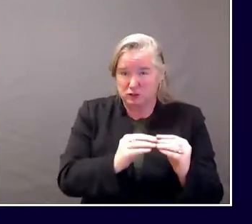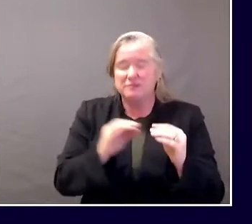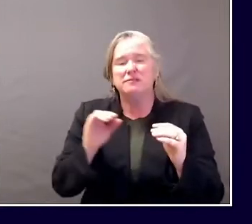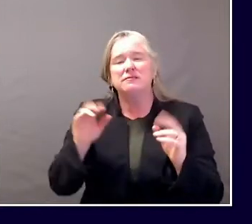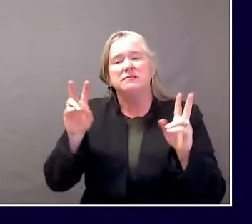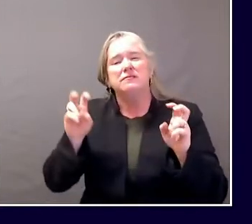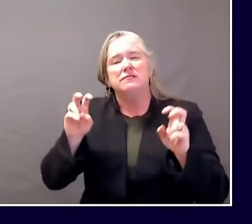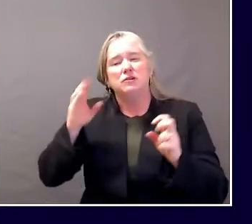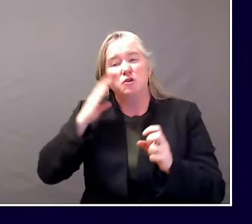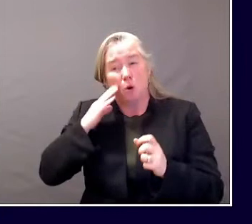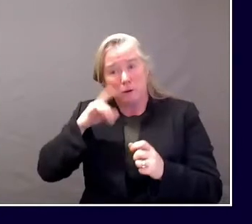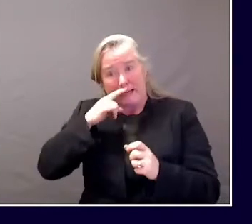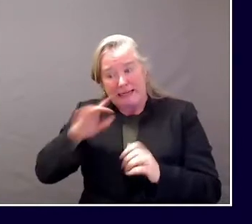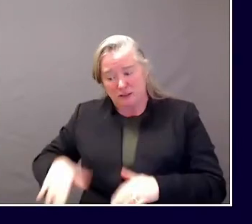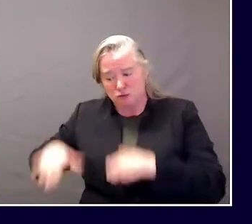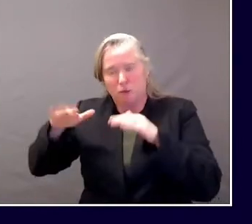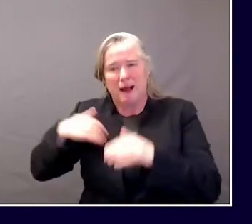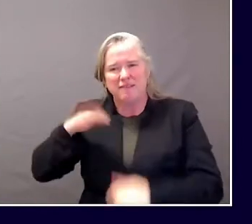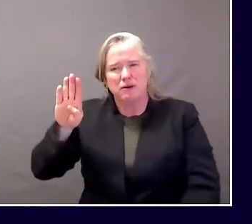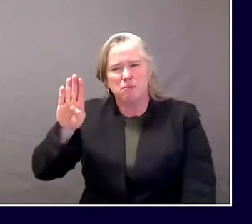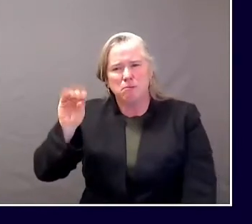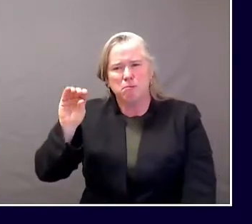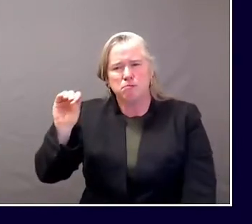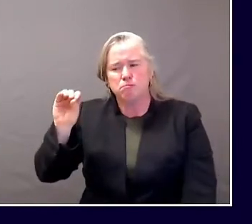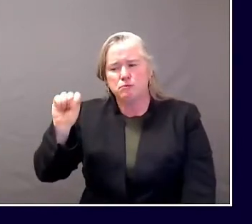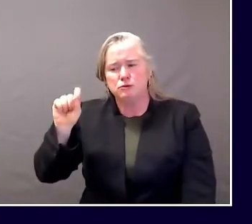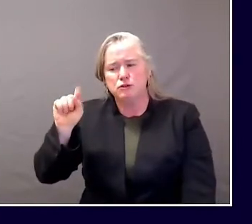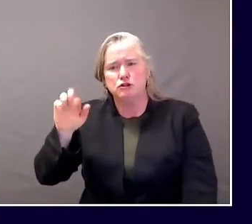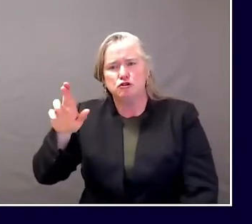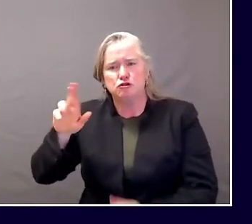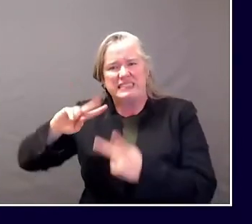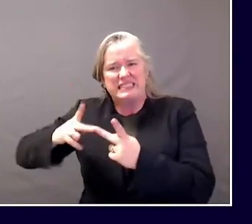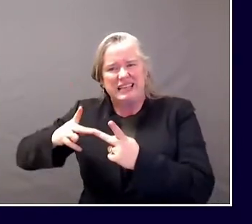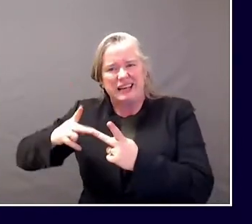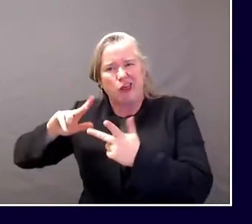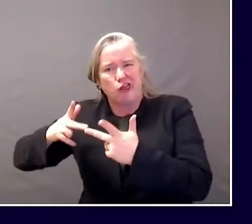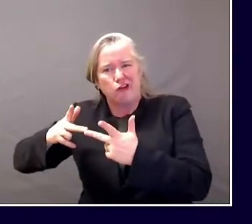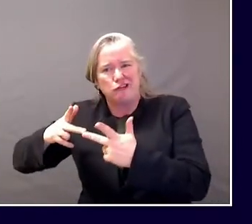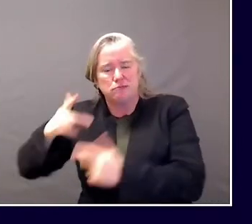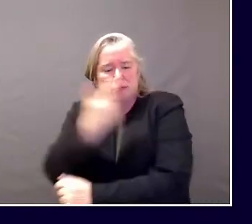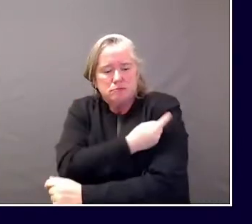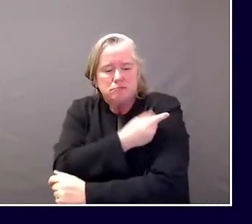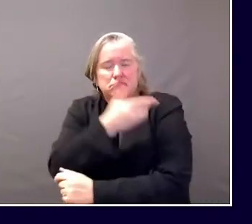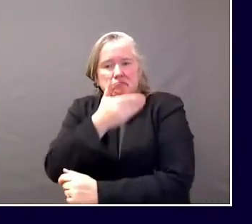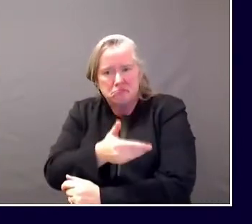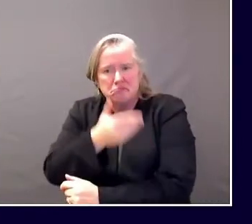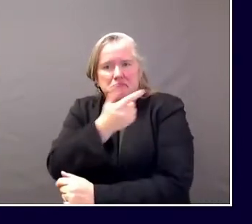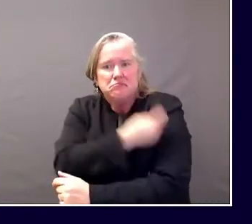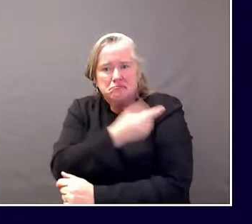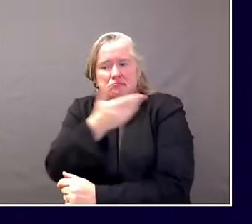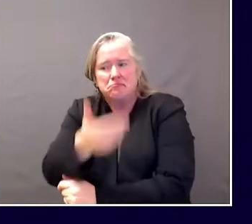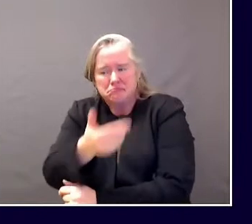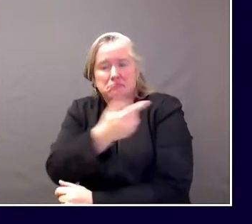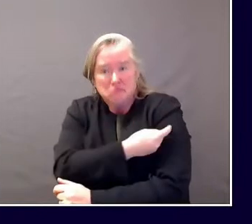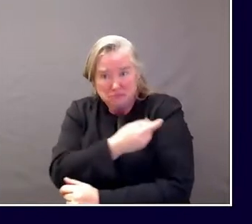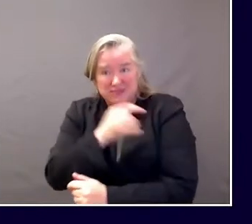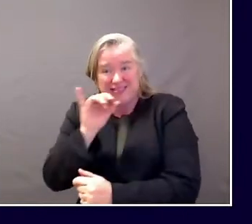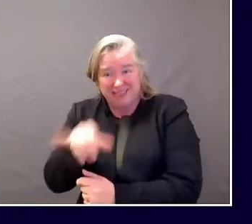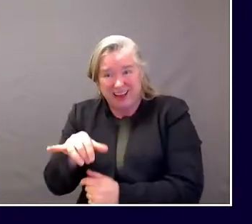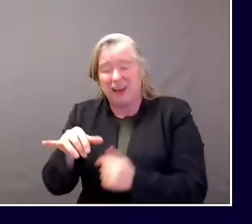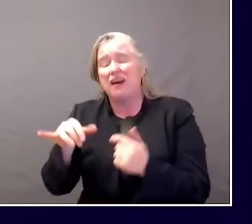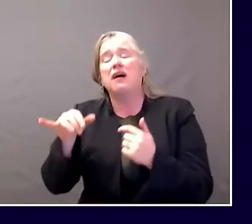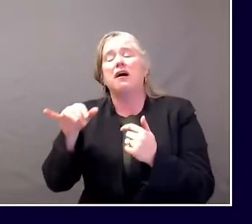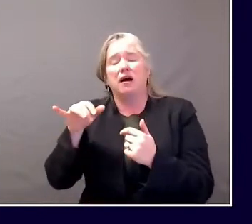we're all familiar with. It not just helps the body keep ready, but it increases the duration for which the body